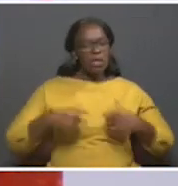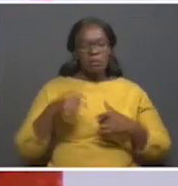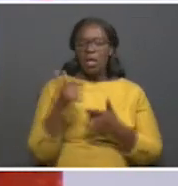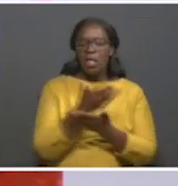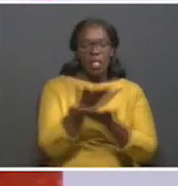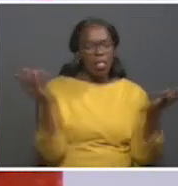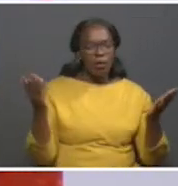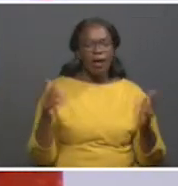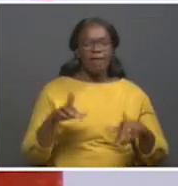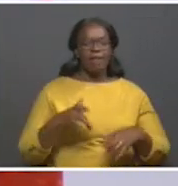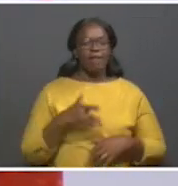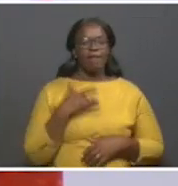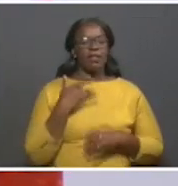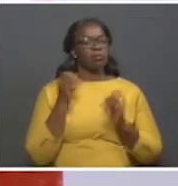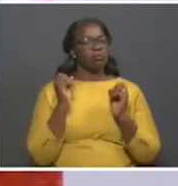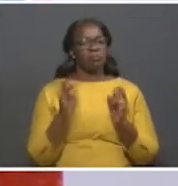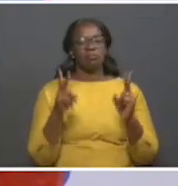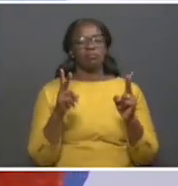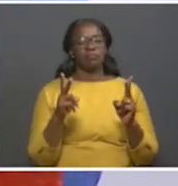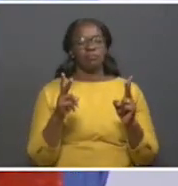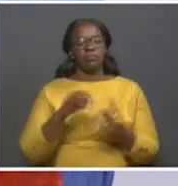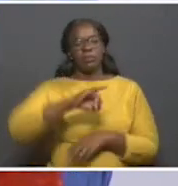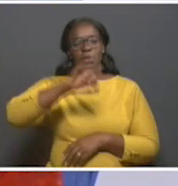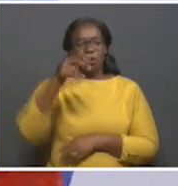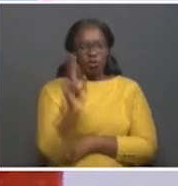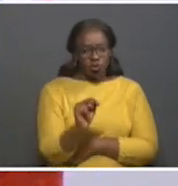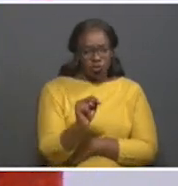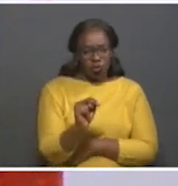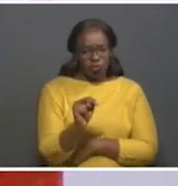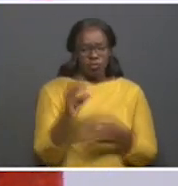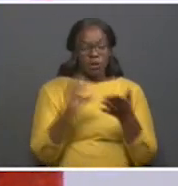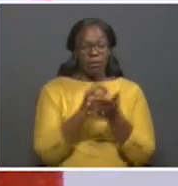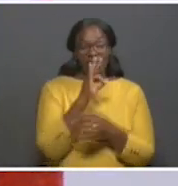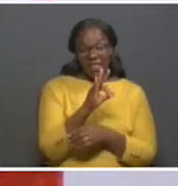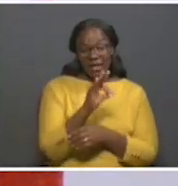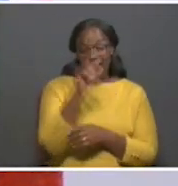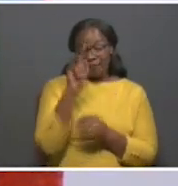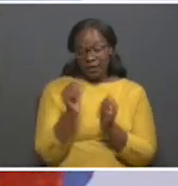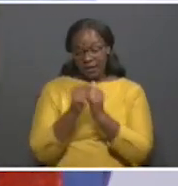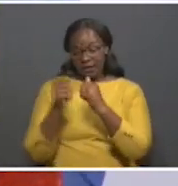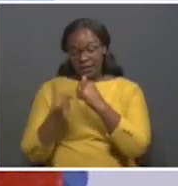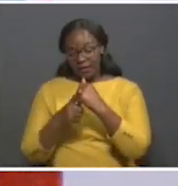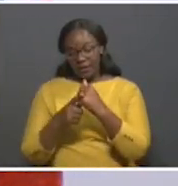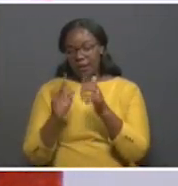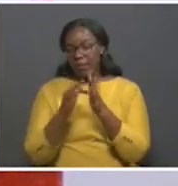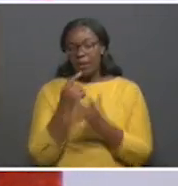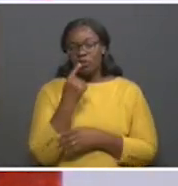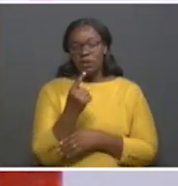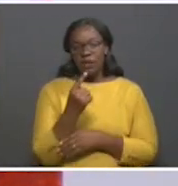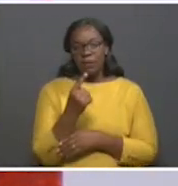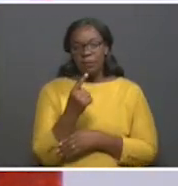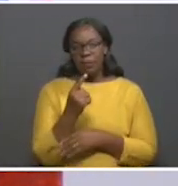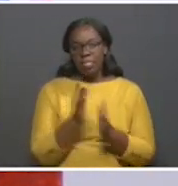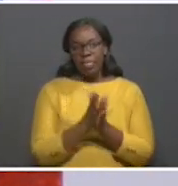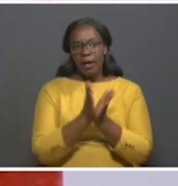Israel. The book of John chapter 3 verse 16, the Bible reveals a general scope